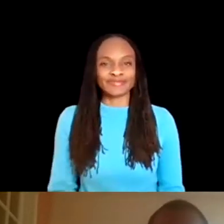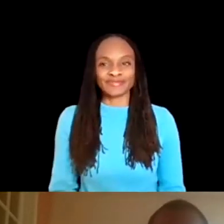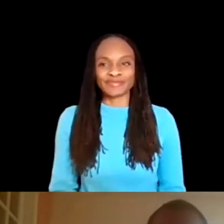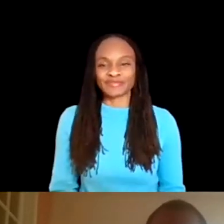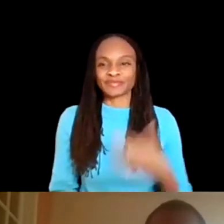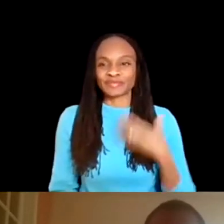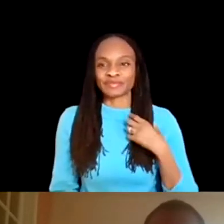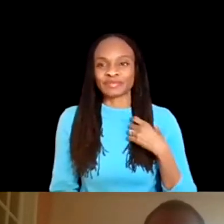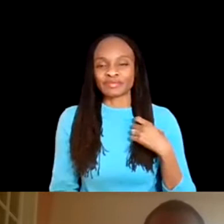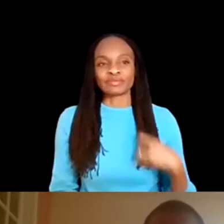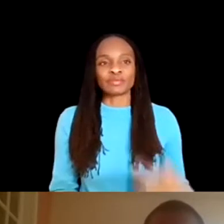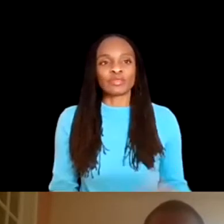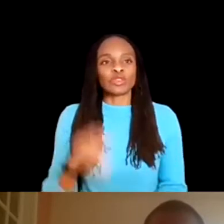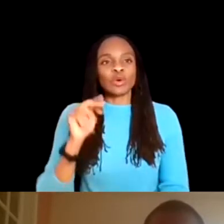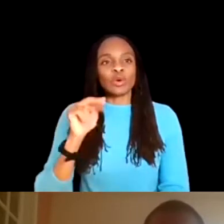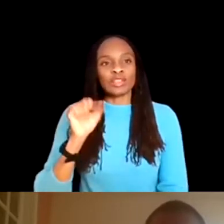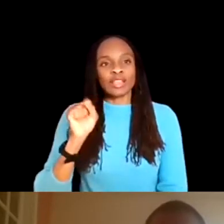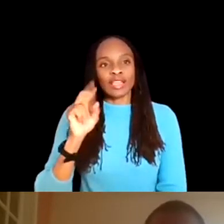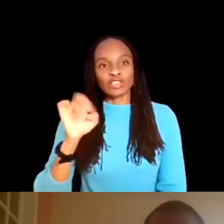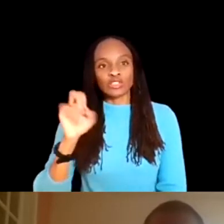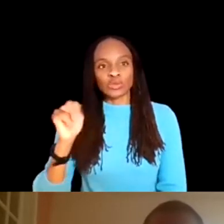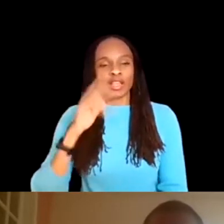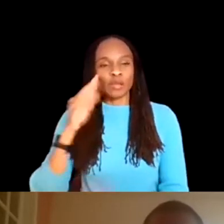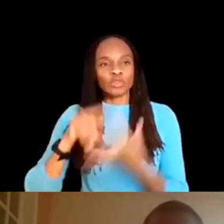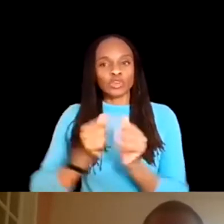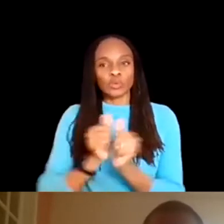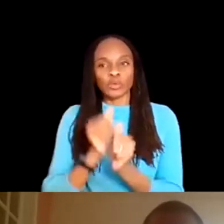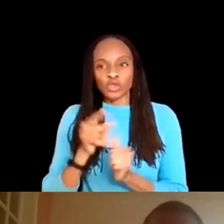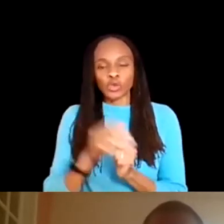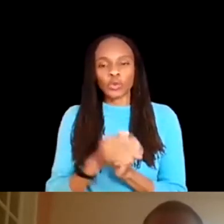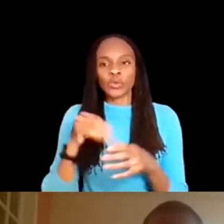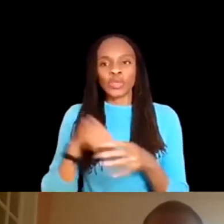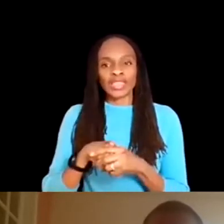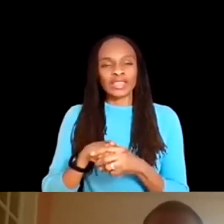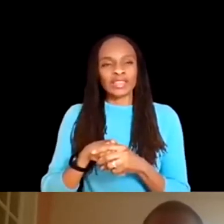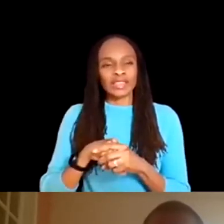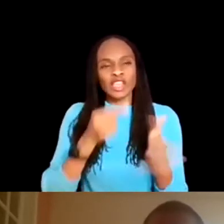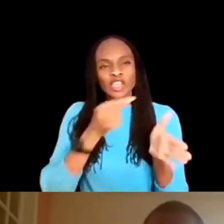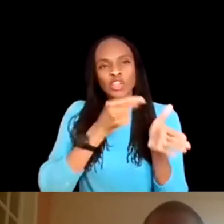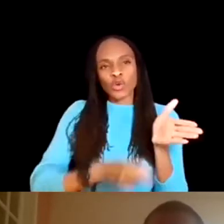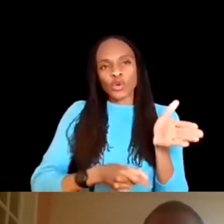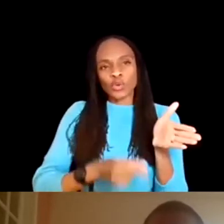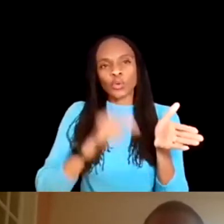So Nasreen, I'll start with you. I had read in an article that you had mentioned that,